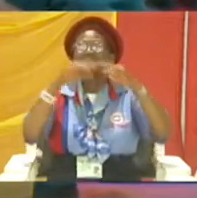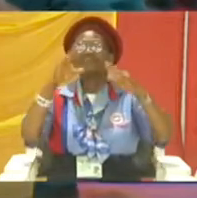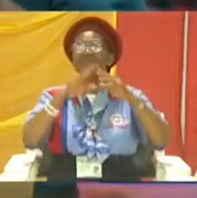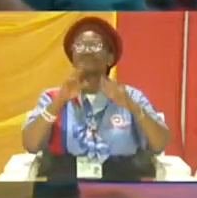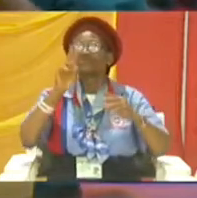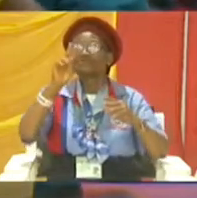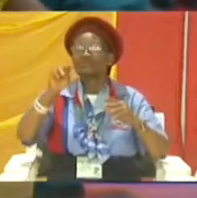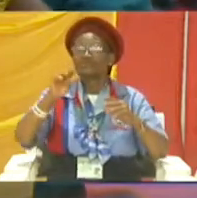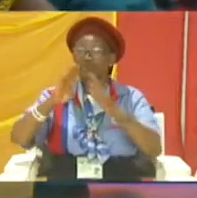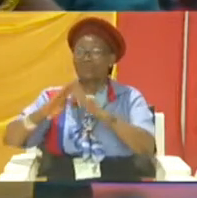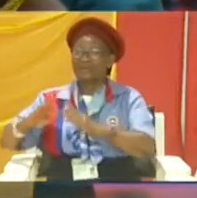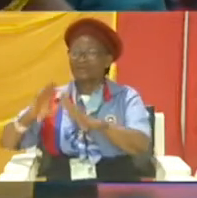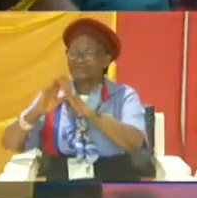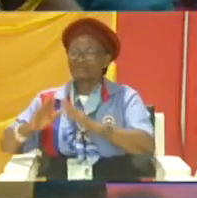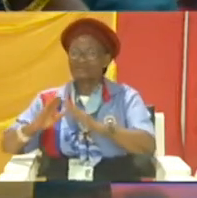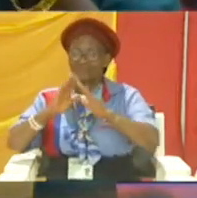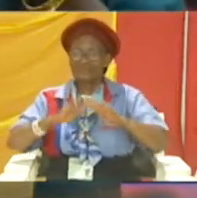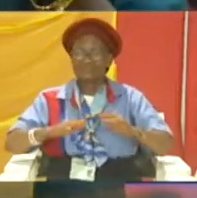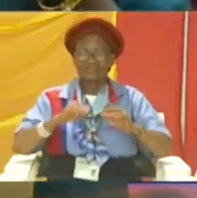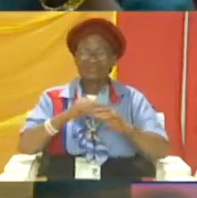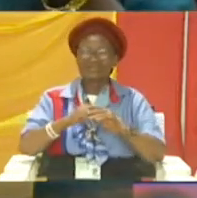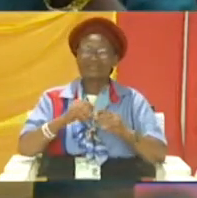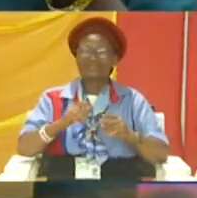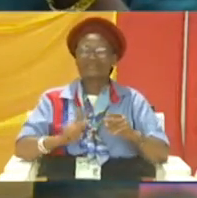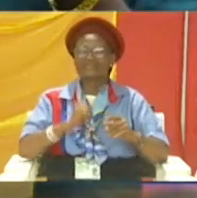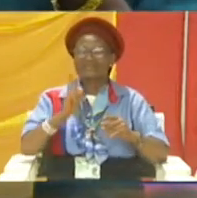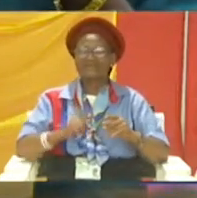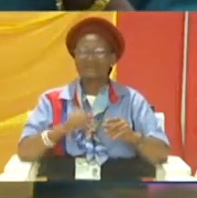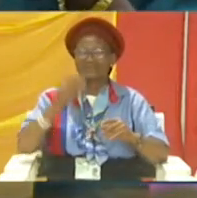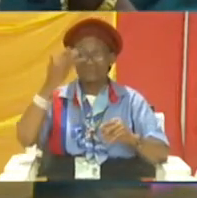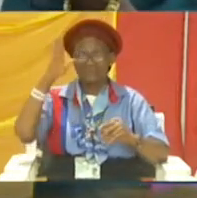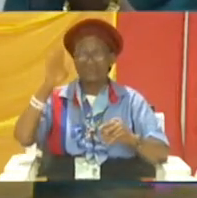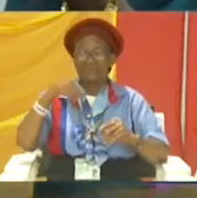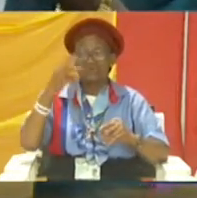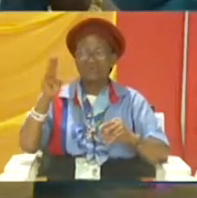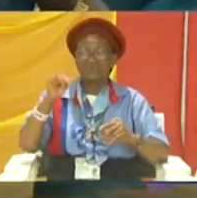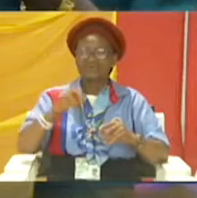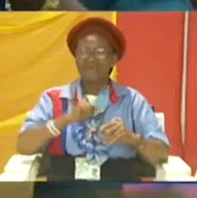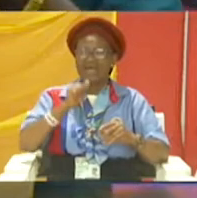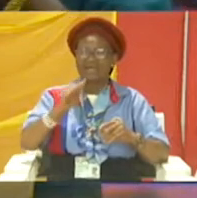I don't know who I'm talking to.